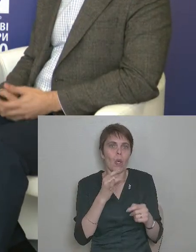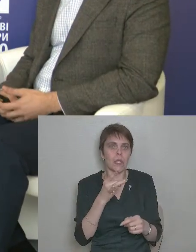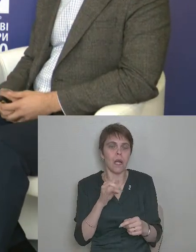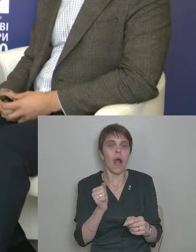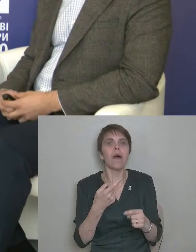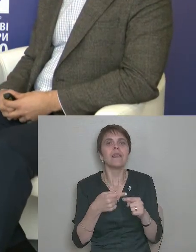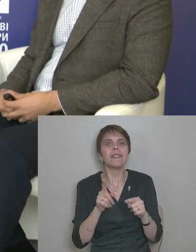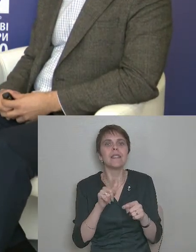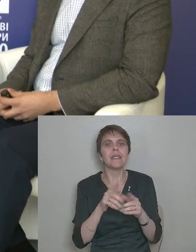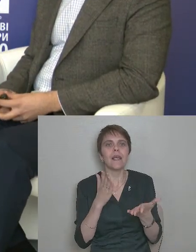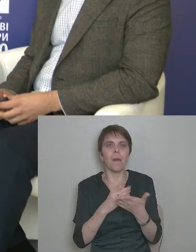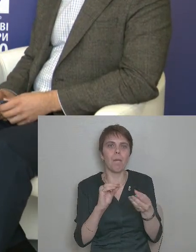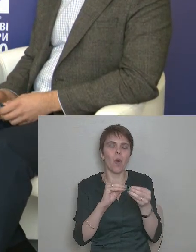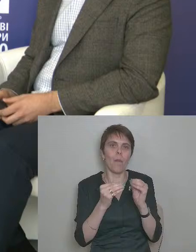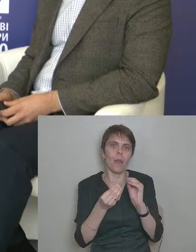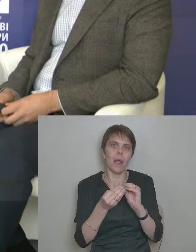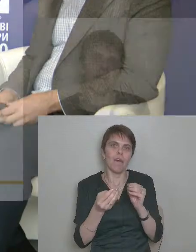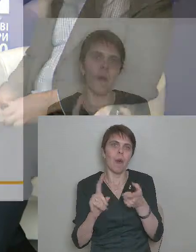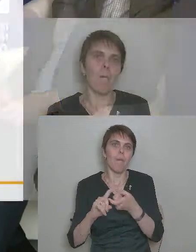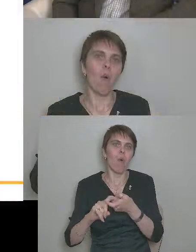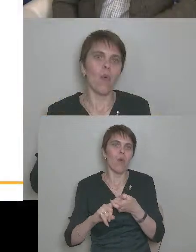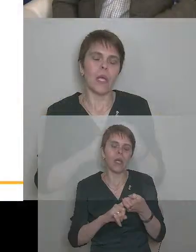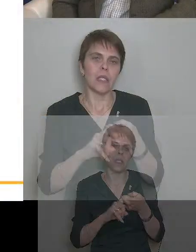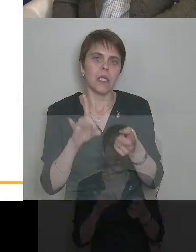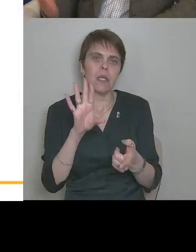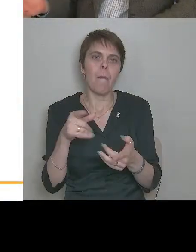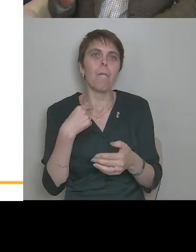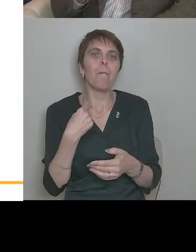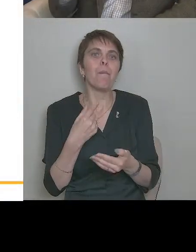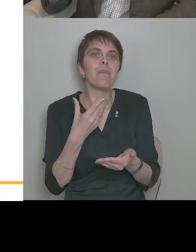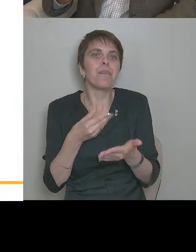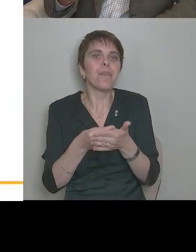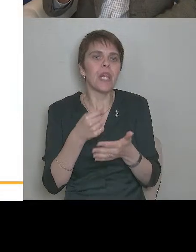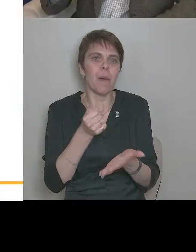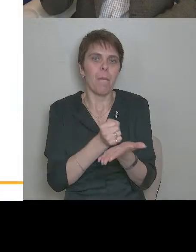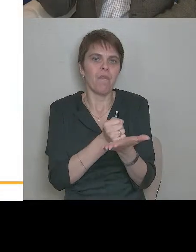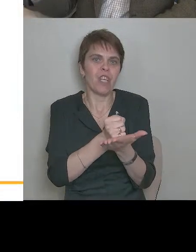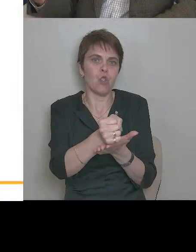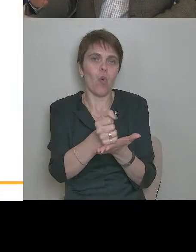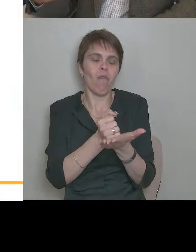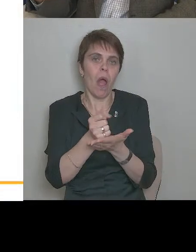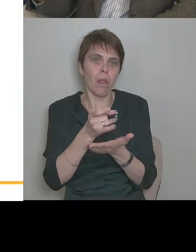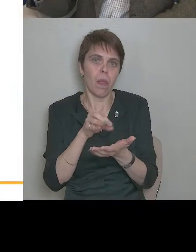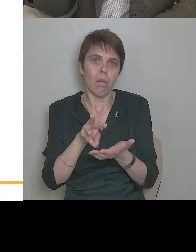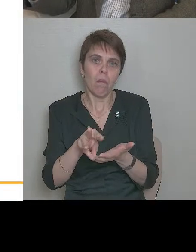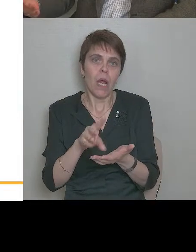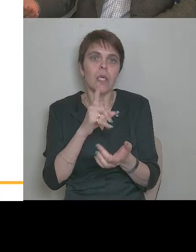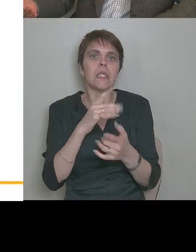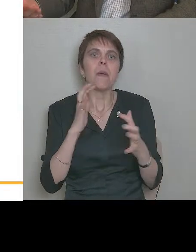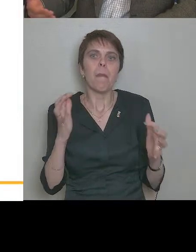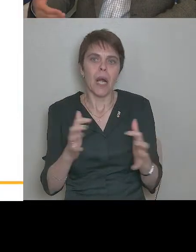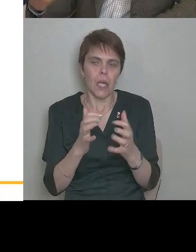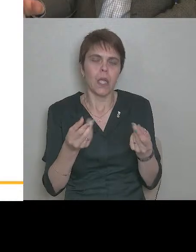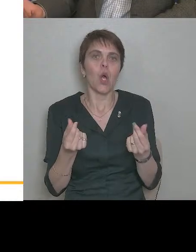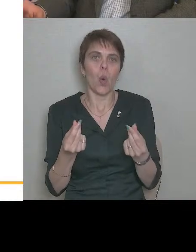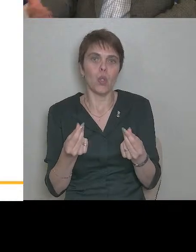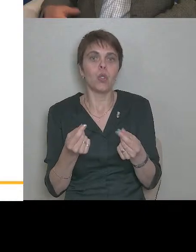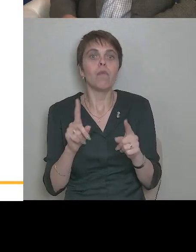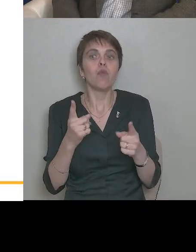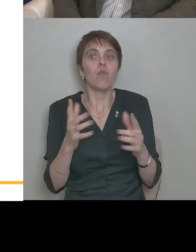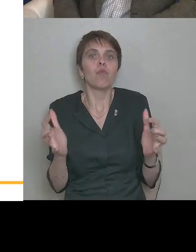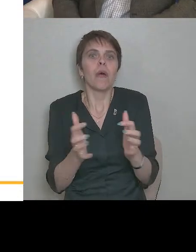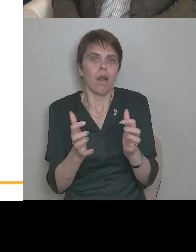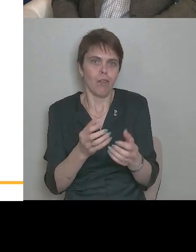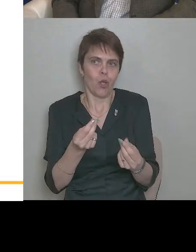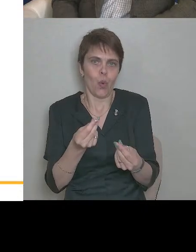lack of female candidates. There is another problem which is related to the parallel nomination. The main idea was